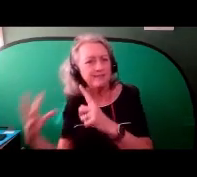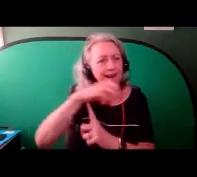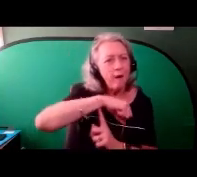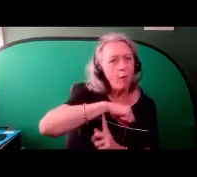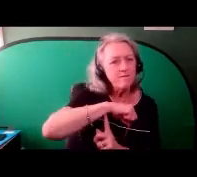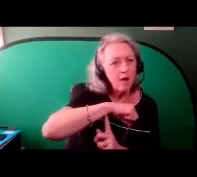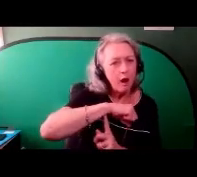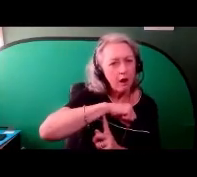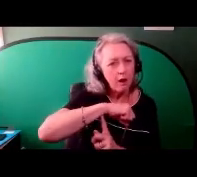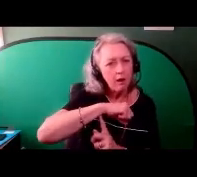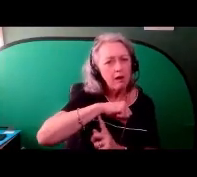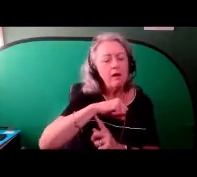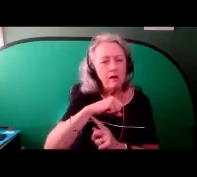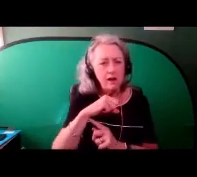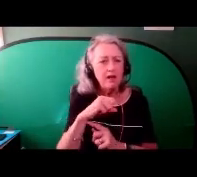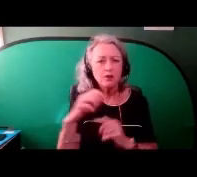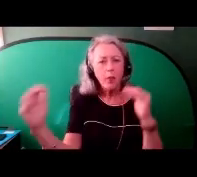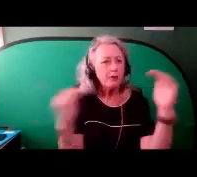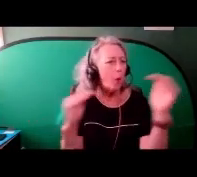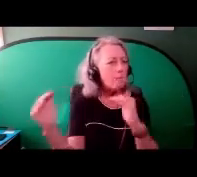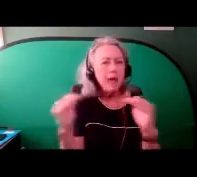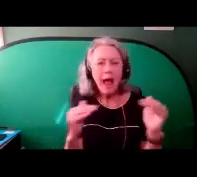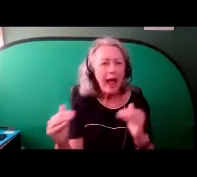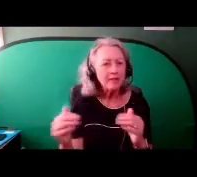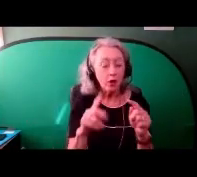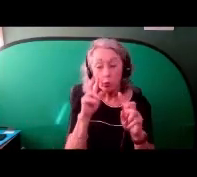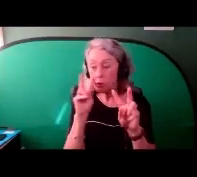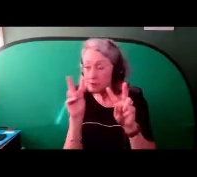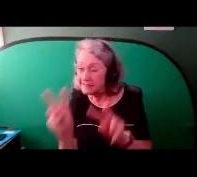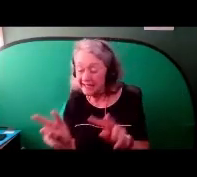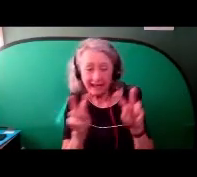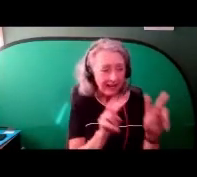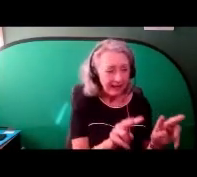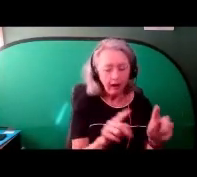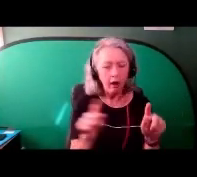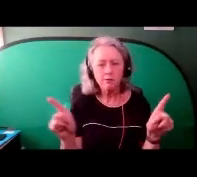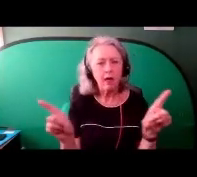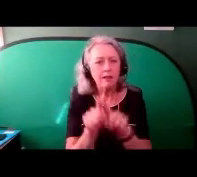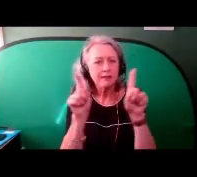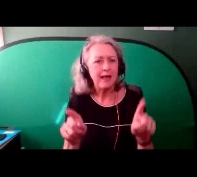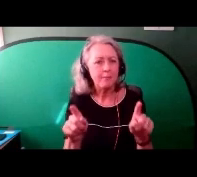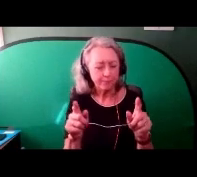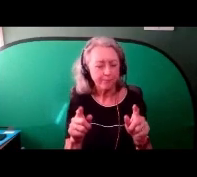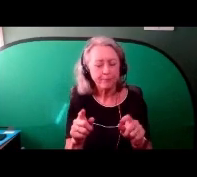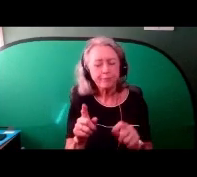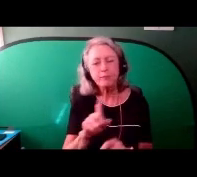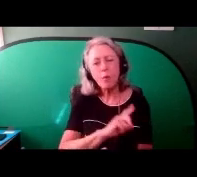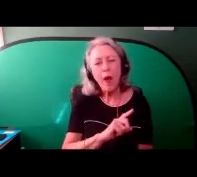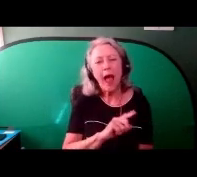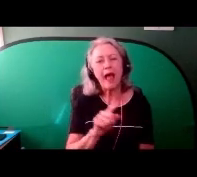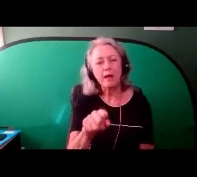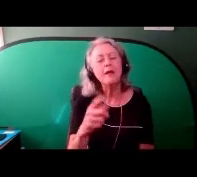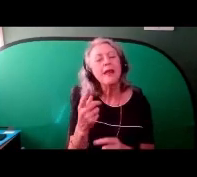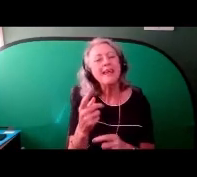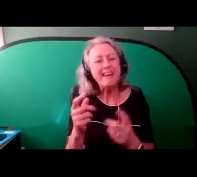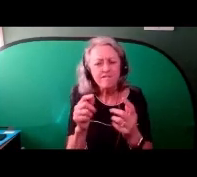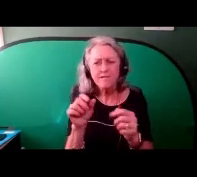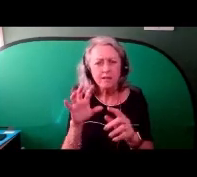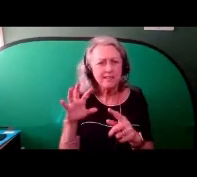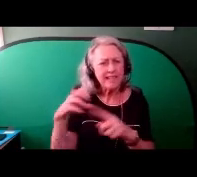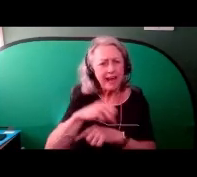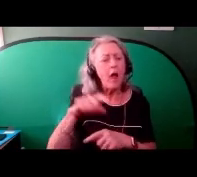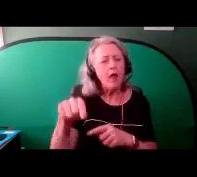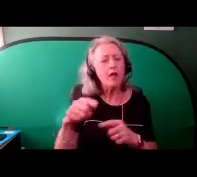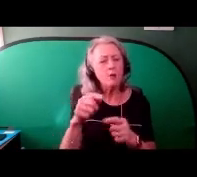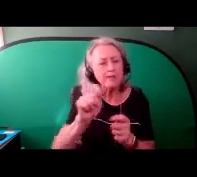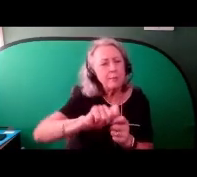gestures don't quite stack up with what you're reading versus what you're experiencing on the phone, it's probably because VoiceOver and Zoom are on at the same time. So just have a